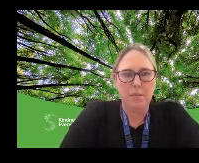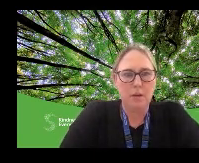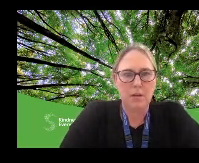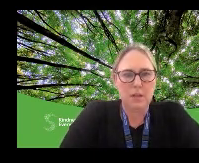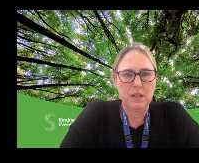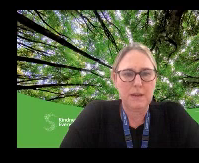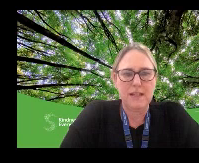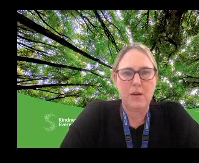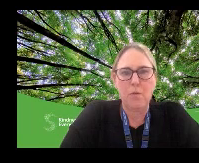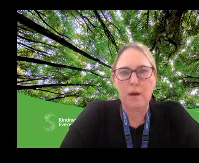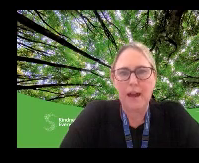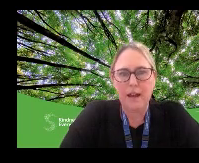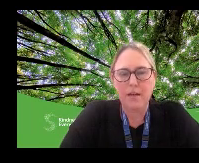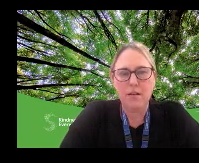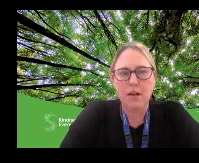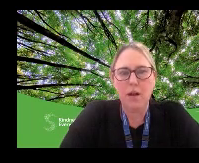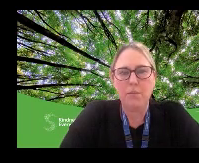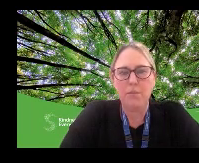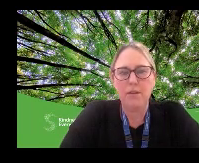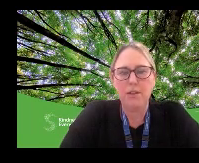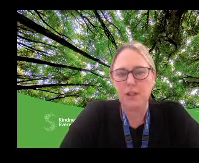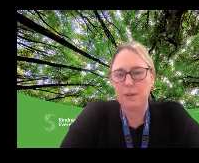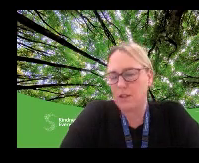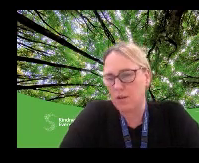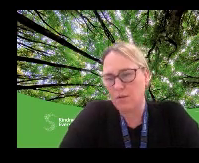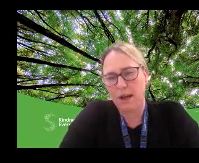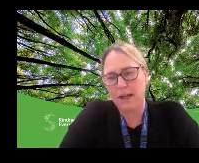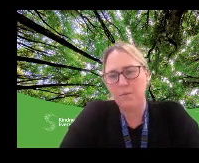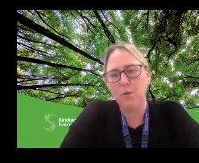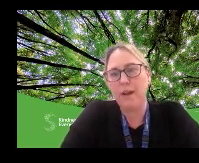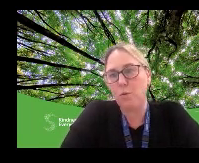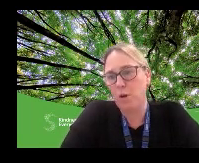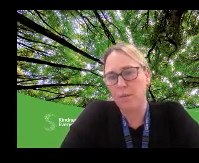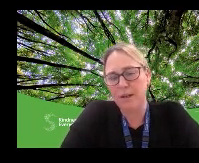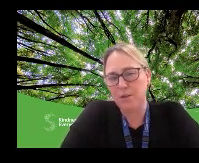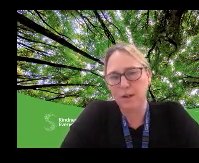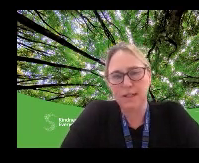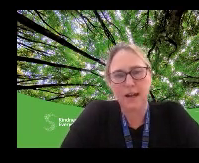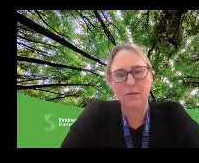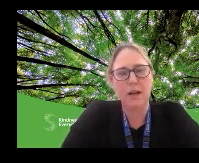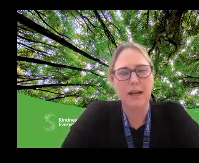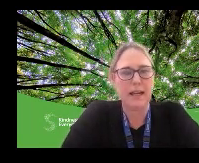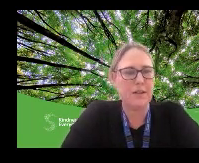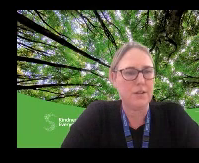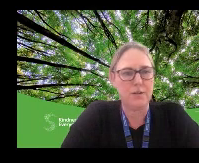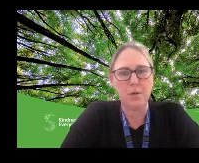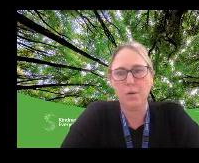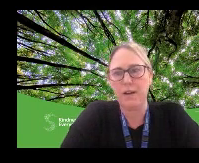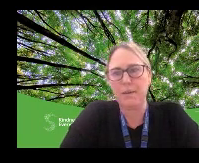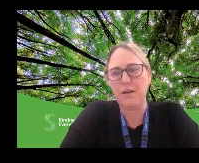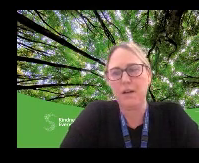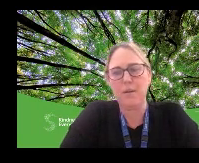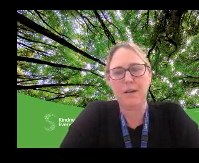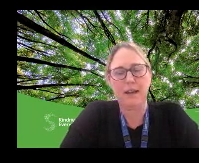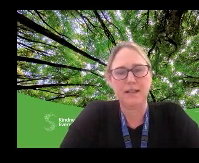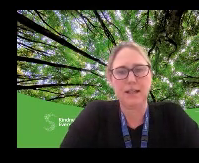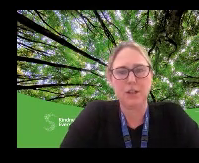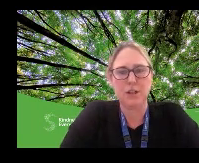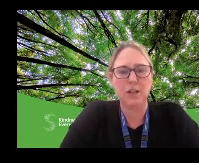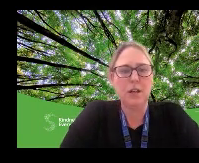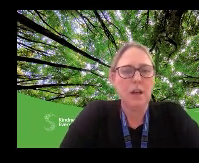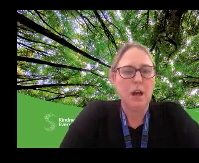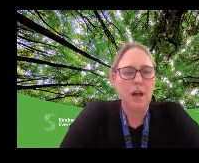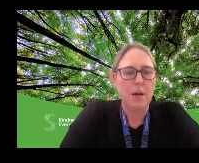don't split out where the GPs go anymore. They all come into us now again. So don't worry about